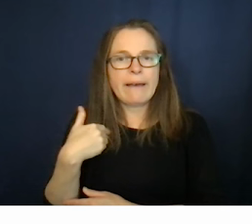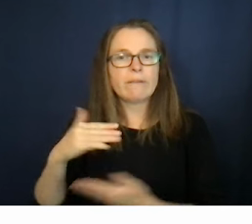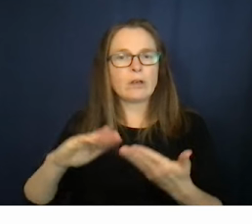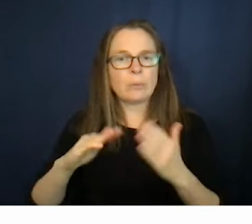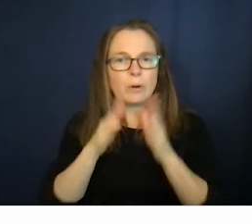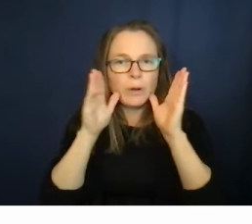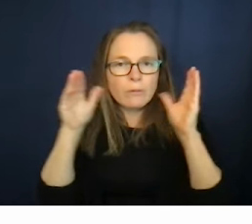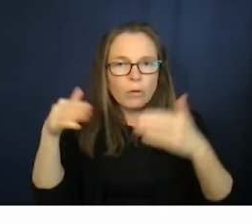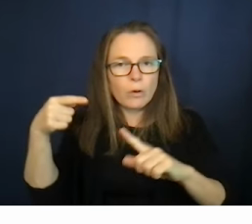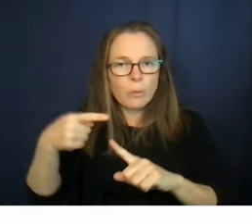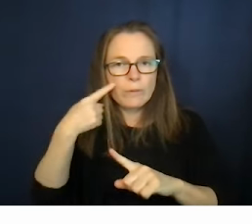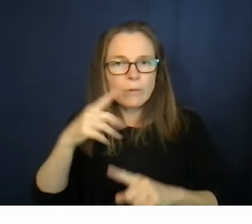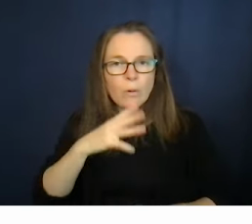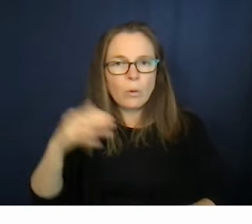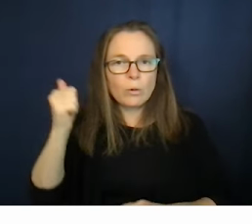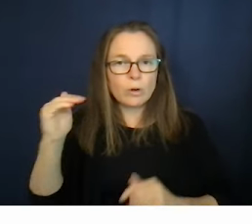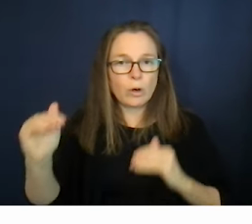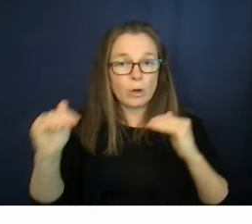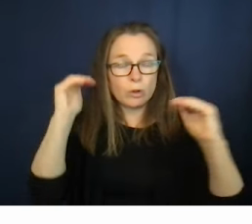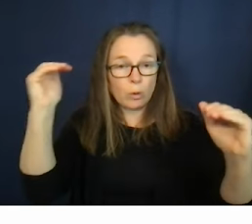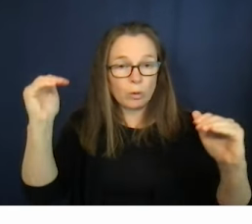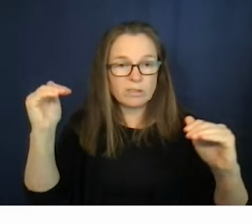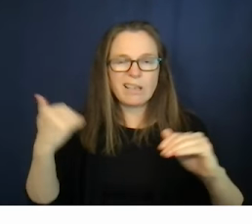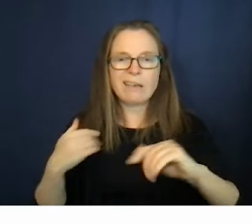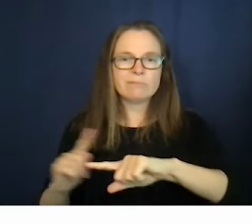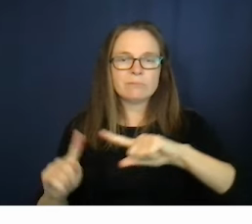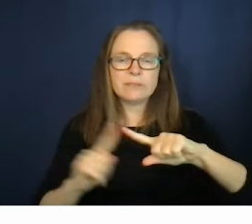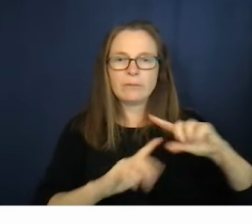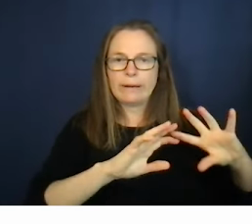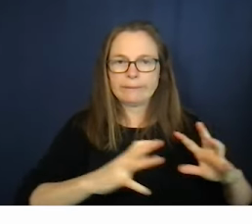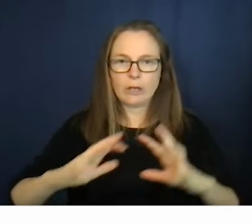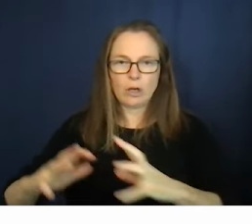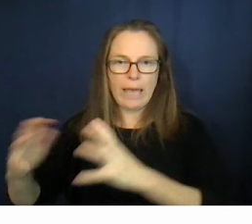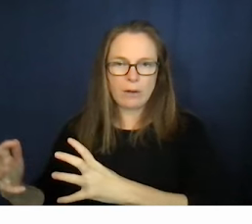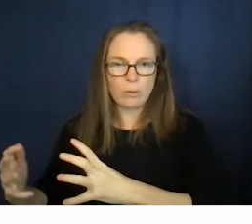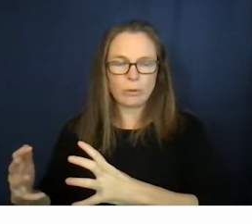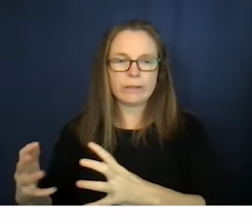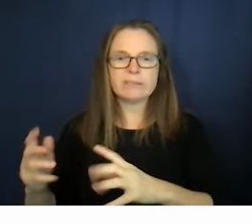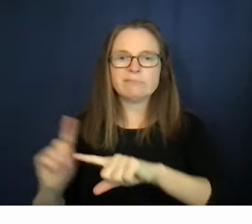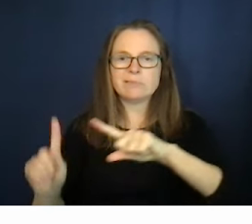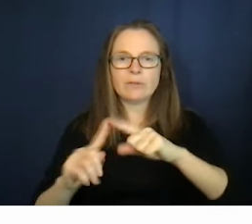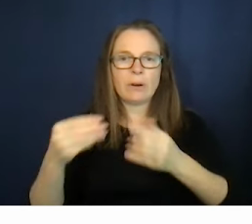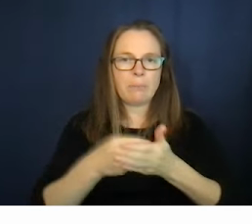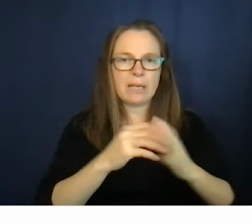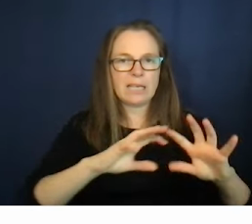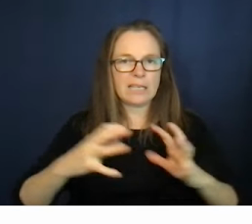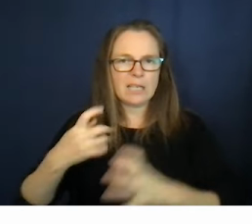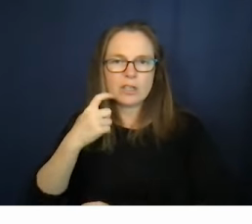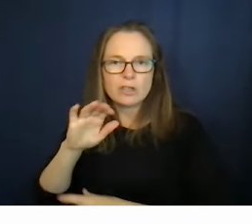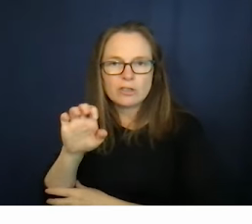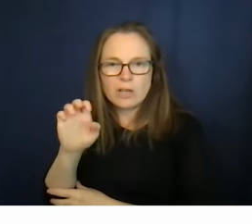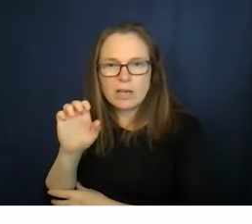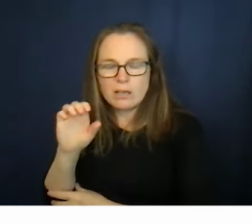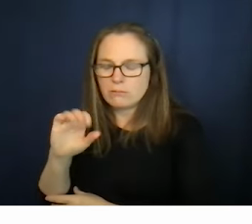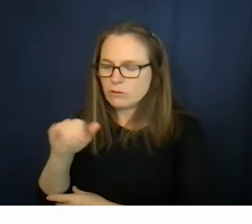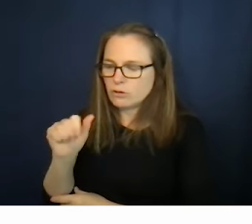focal point for older adults. These are the different categories and funding buckets that Jacob described earlier. In the